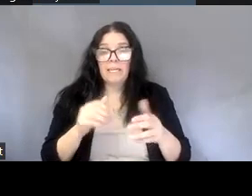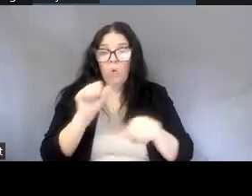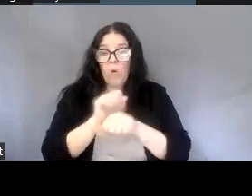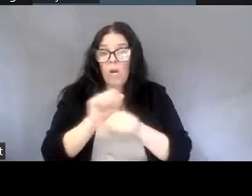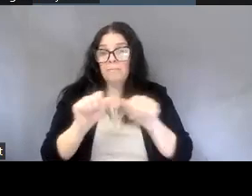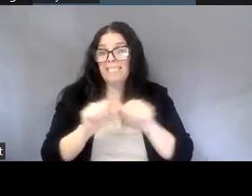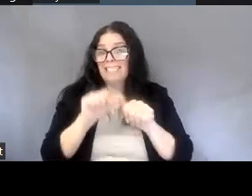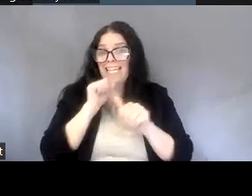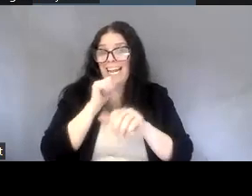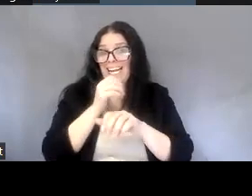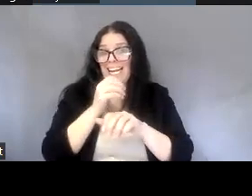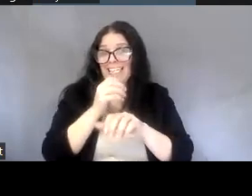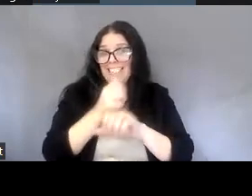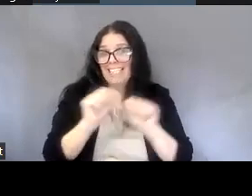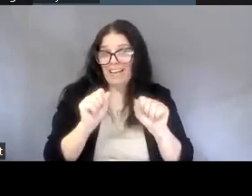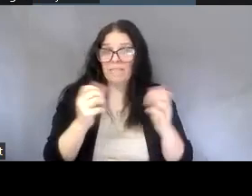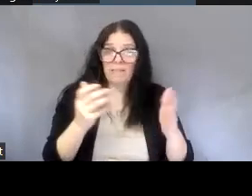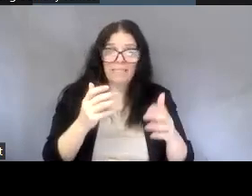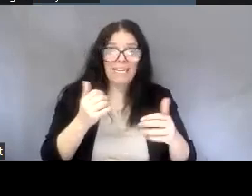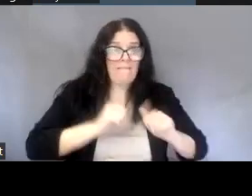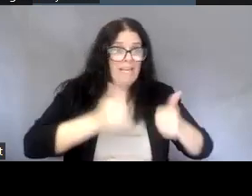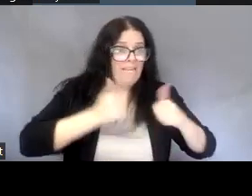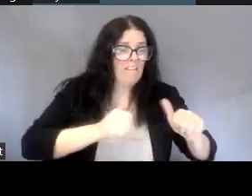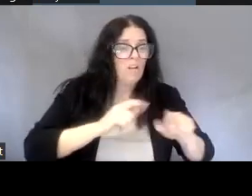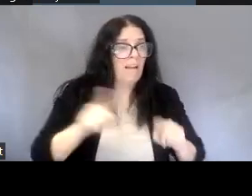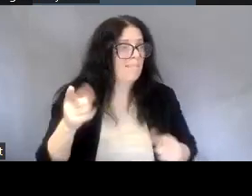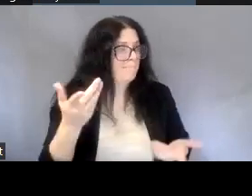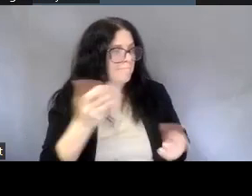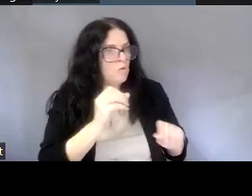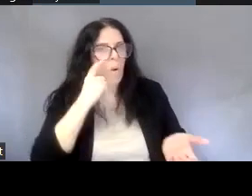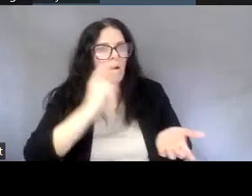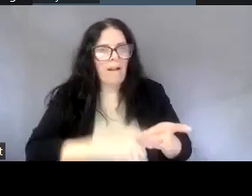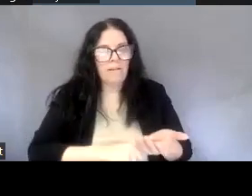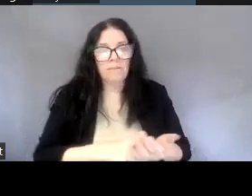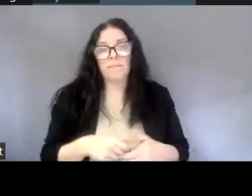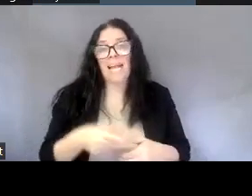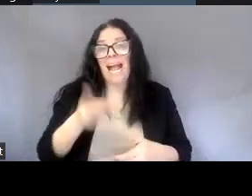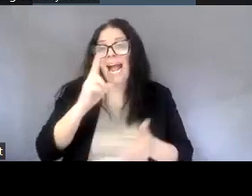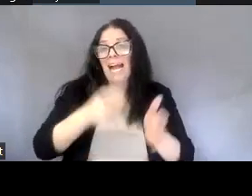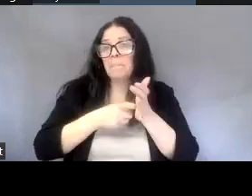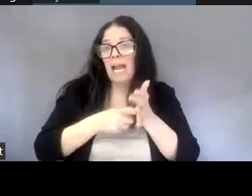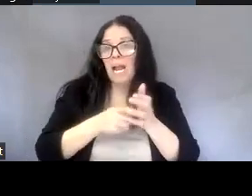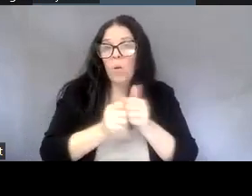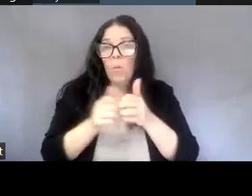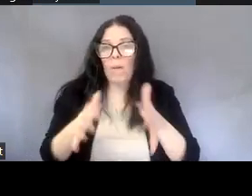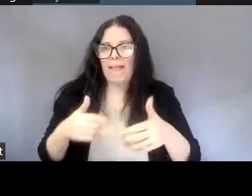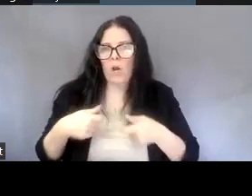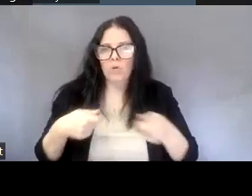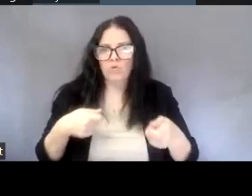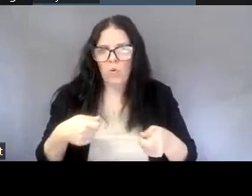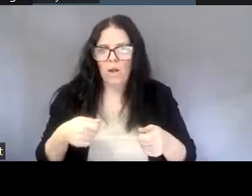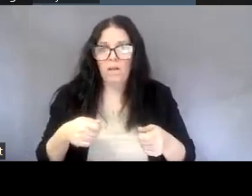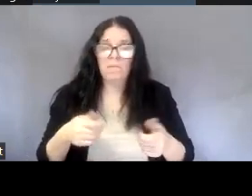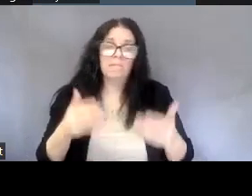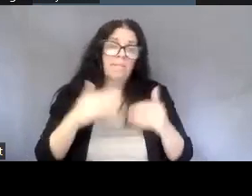control. Unfairness equals strain or stress. So again, if people are given effort and there's